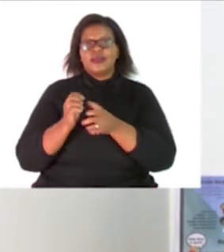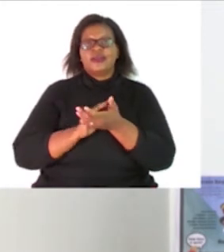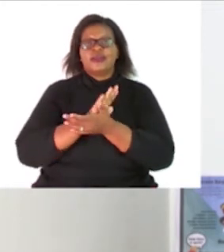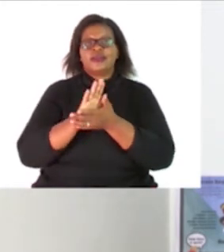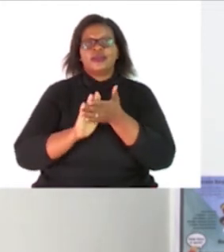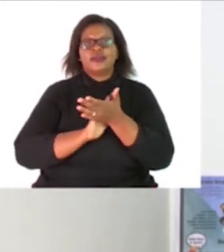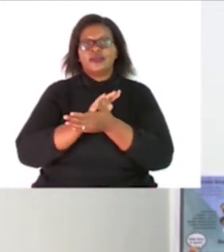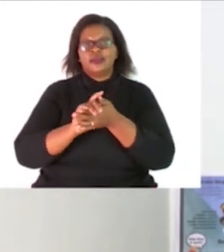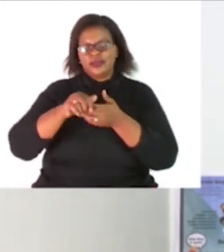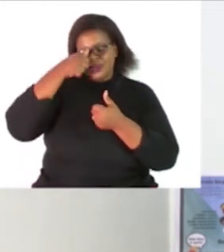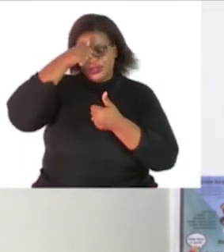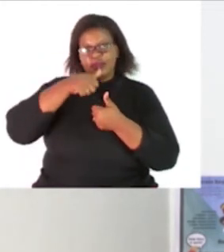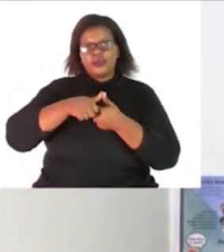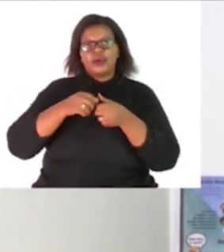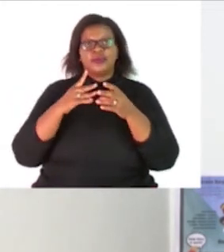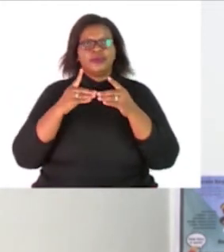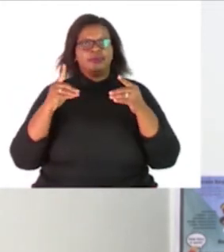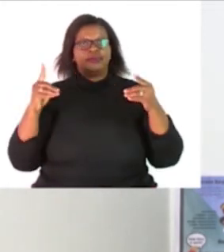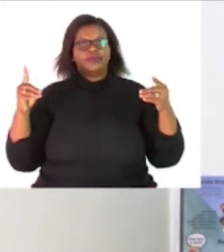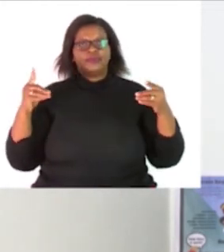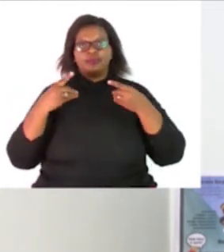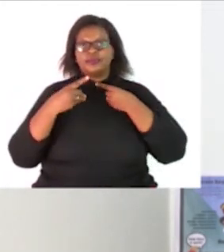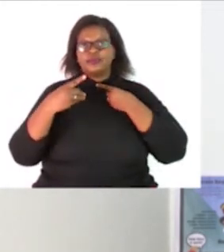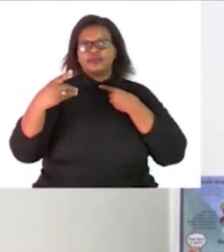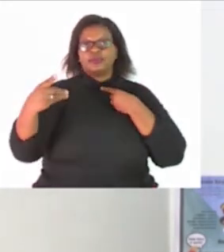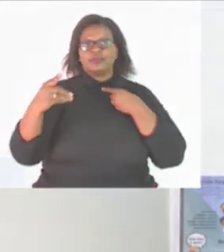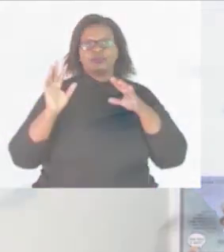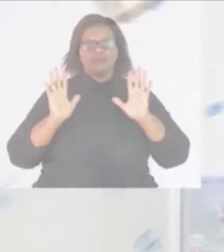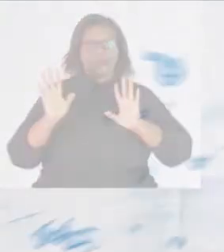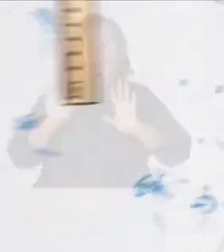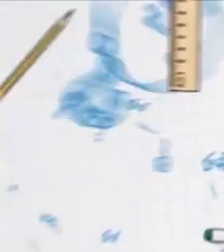and remember social distance. Bye-bye.